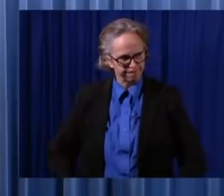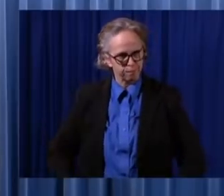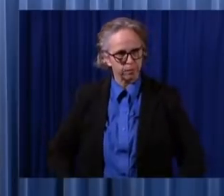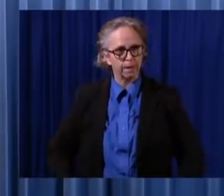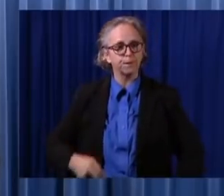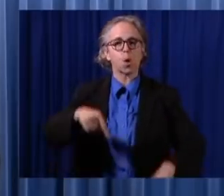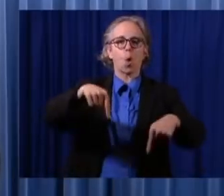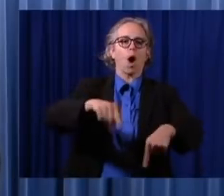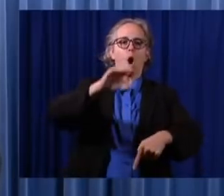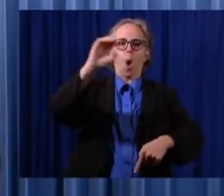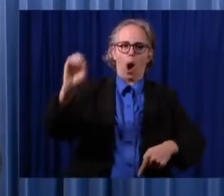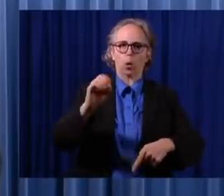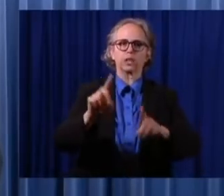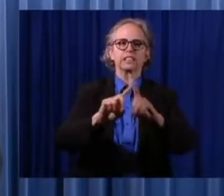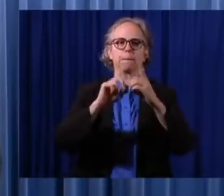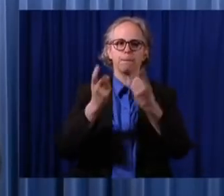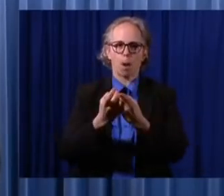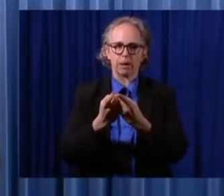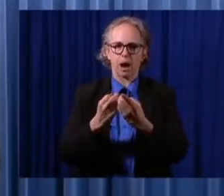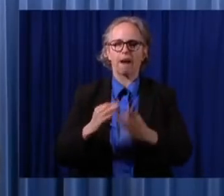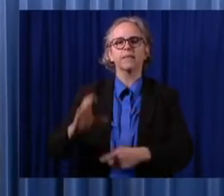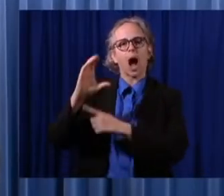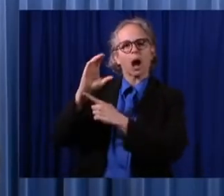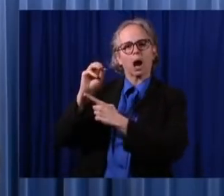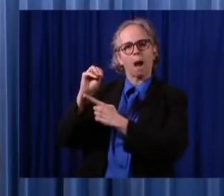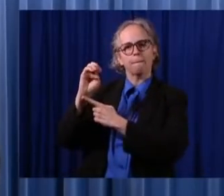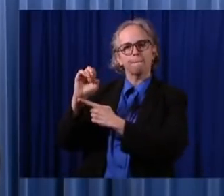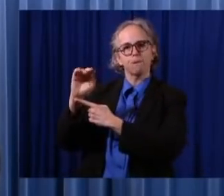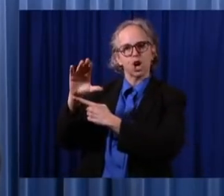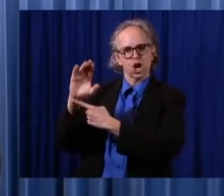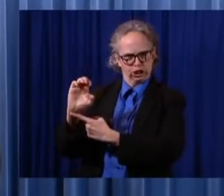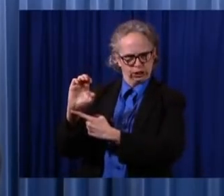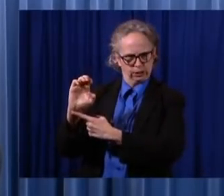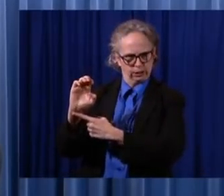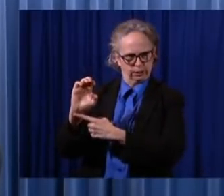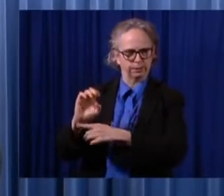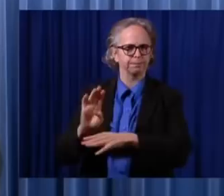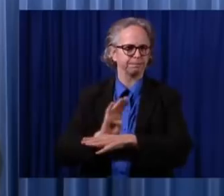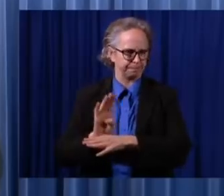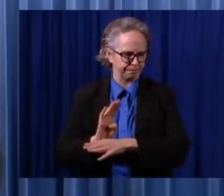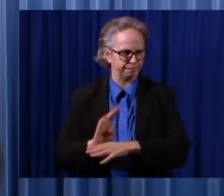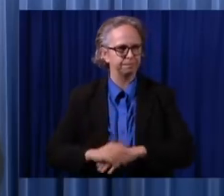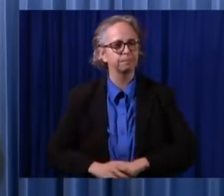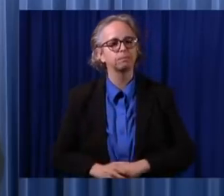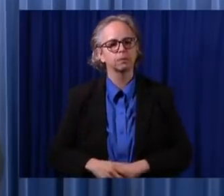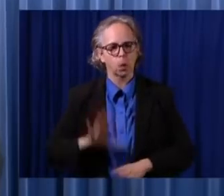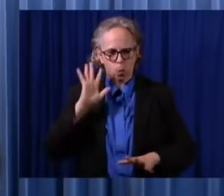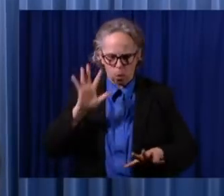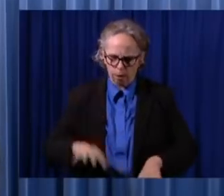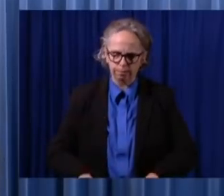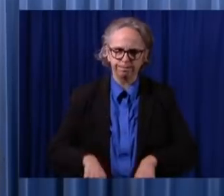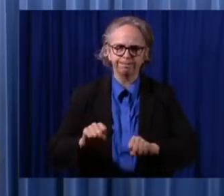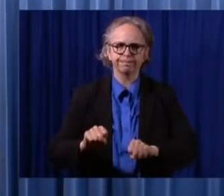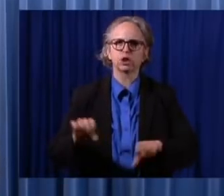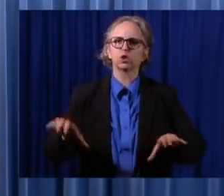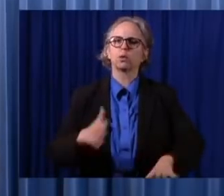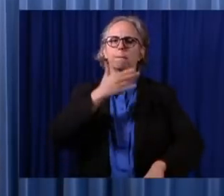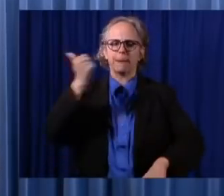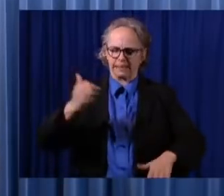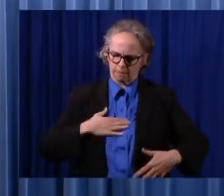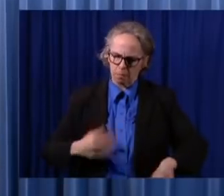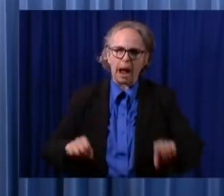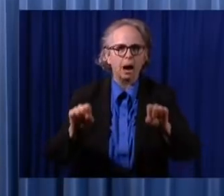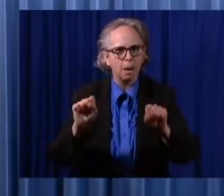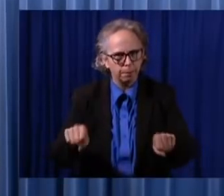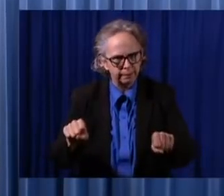Commerce, in the Ohio Department of Commerce, according to the best of my ability according to the best of my ability